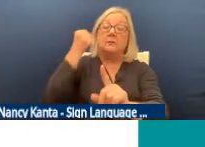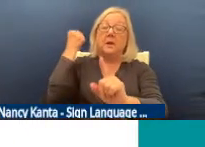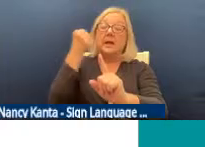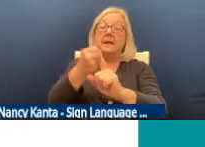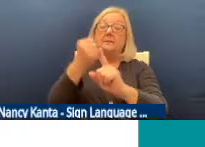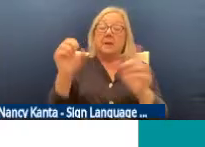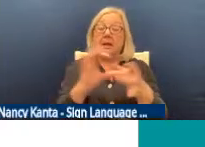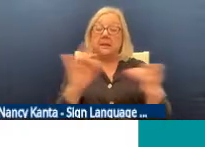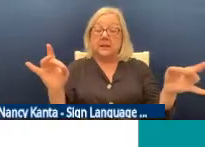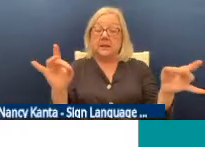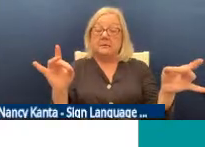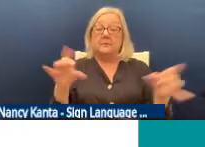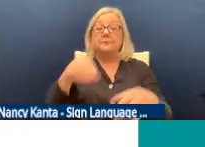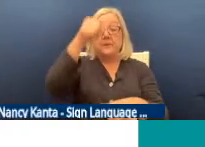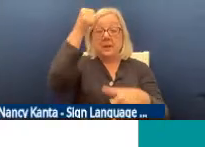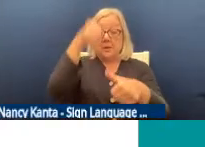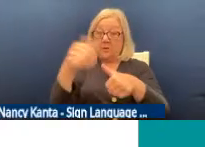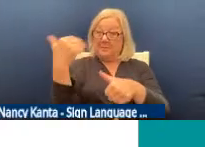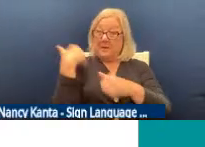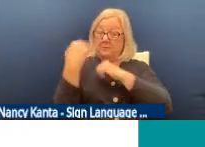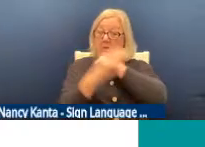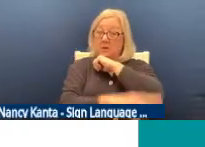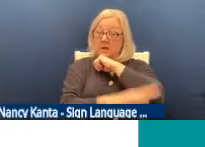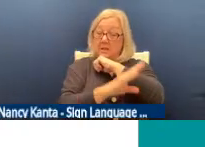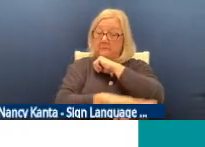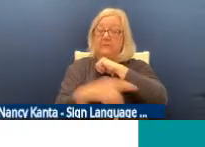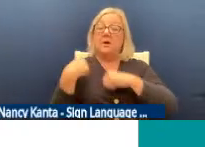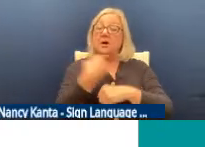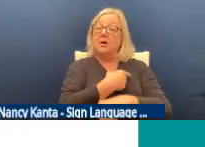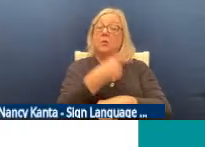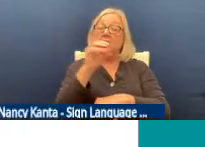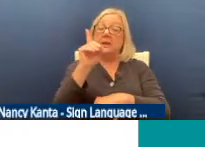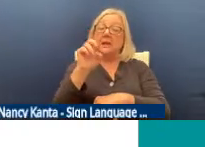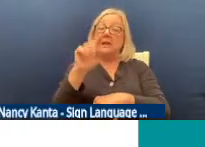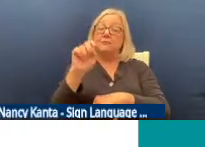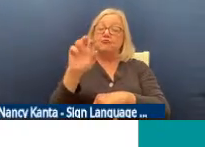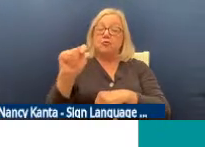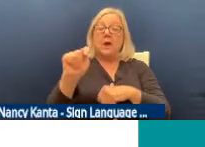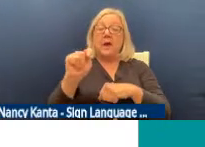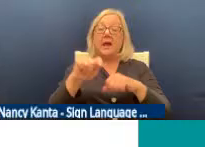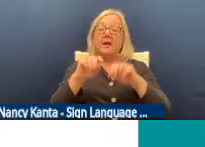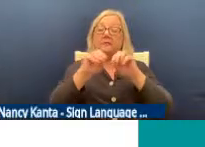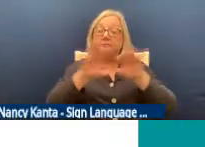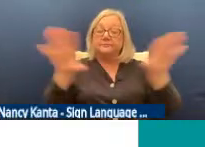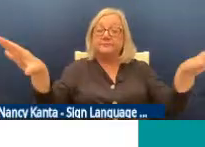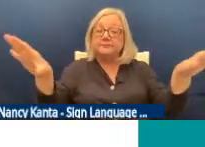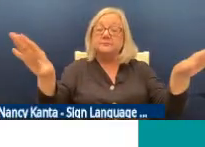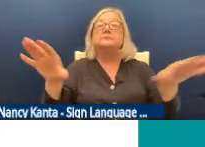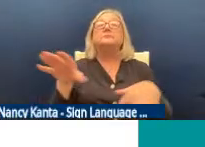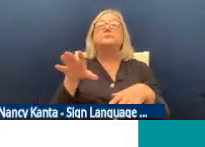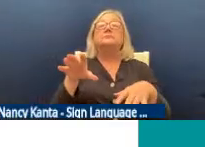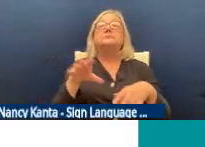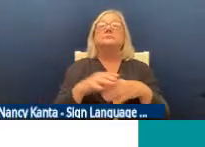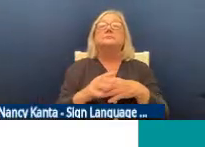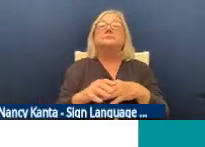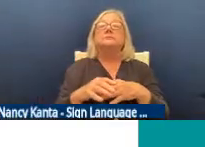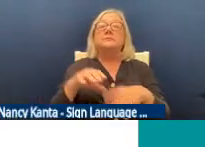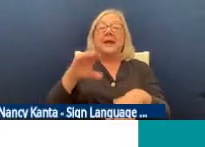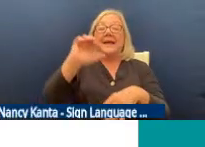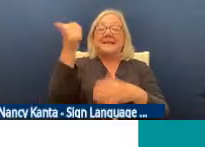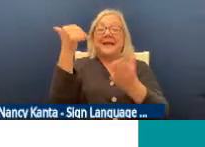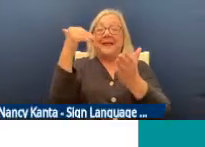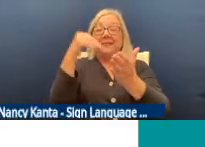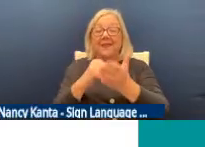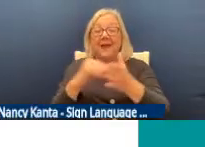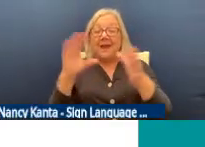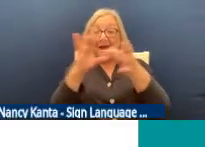we put out the draft supplemental. We received nearly 10,000 comments. So the team has